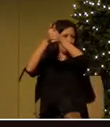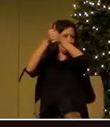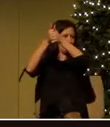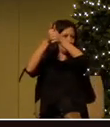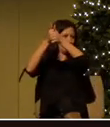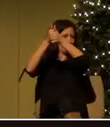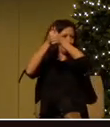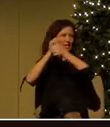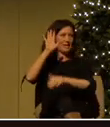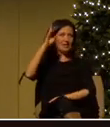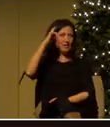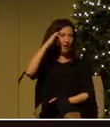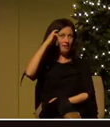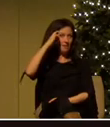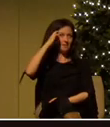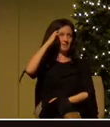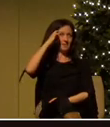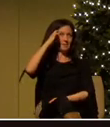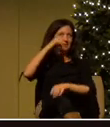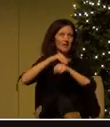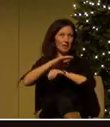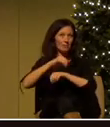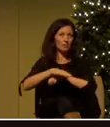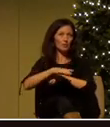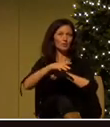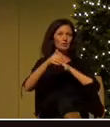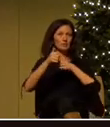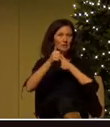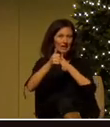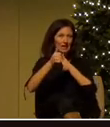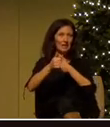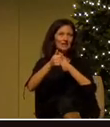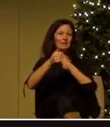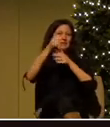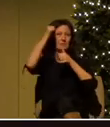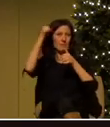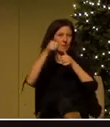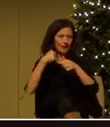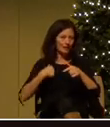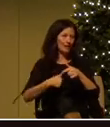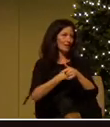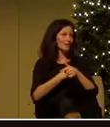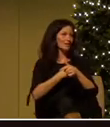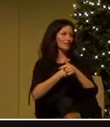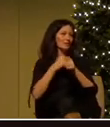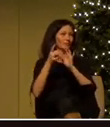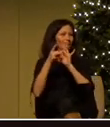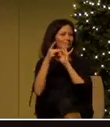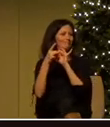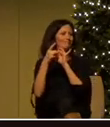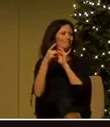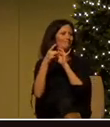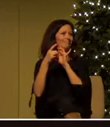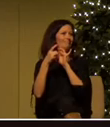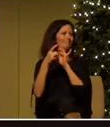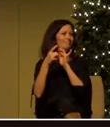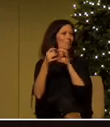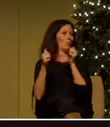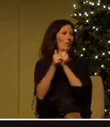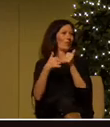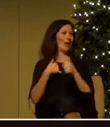his mind, to counsel us and guide us, to remind us of himself, to commune with